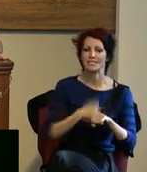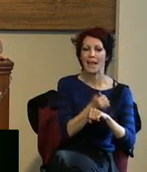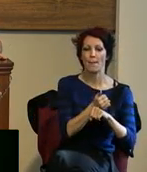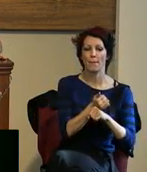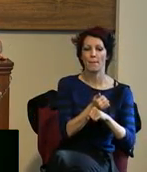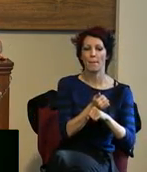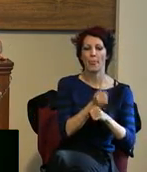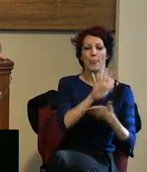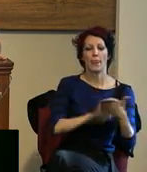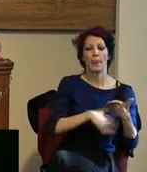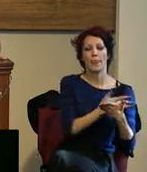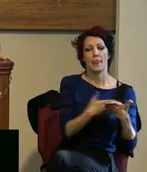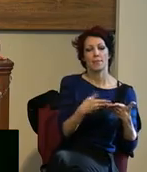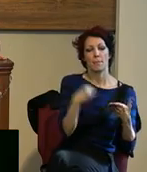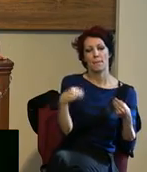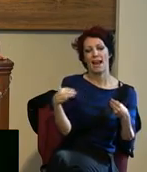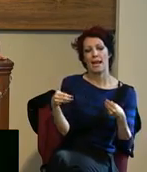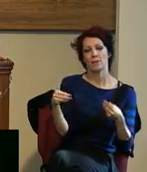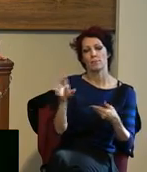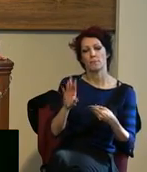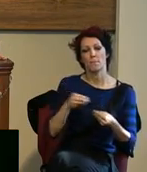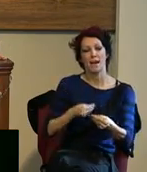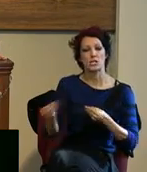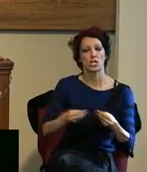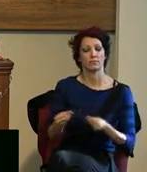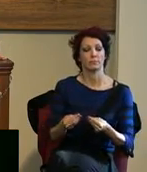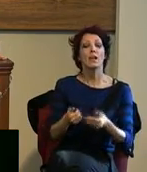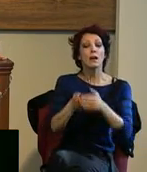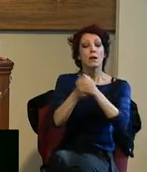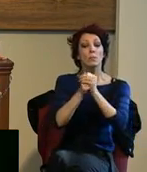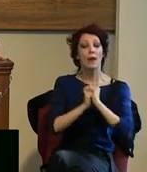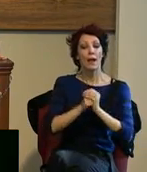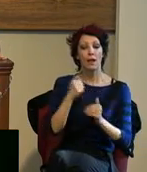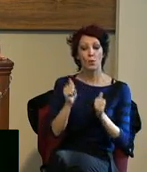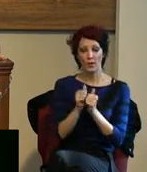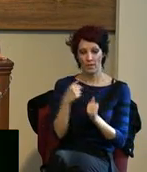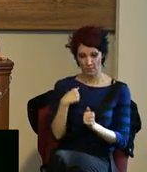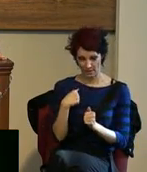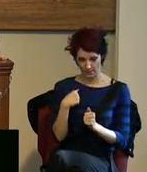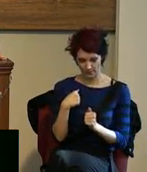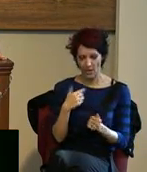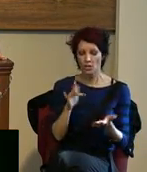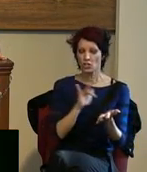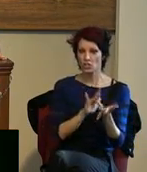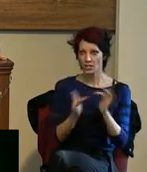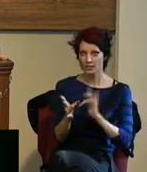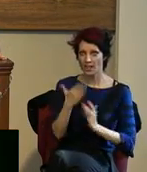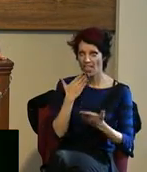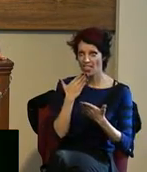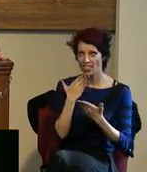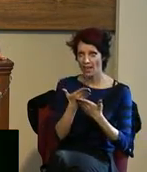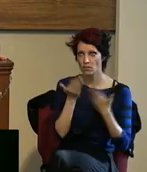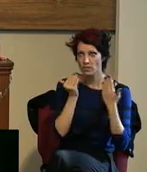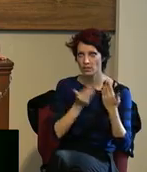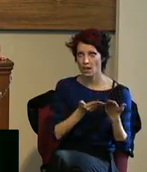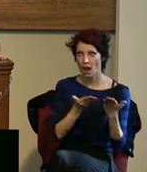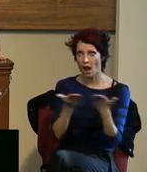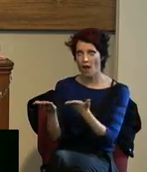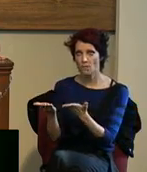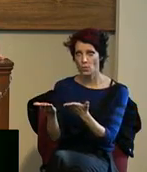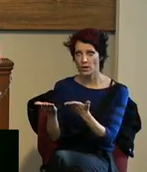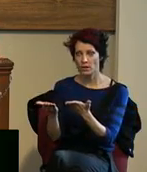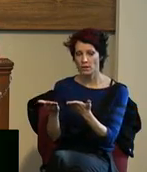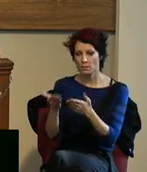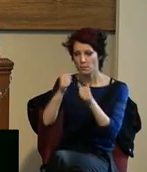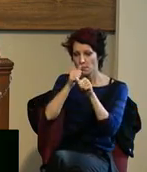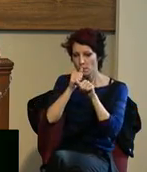H happen please pray with me Jesus I thank you for this offering I pray blessings upon it I ask